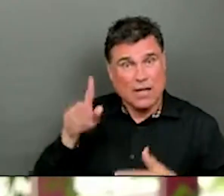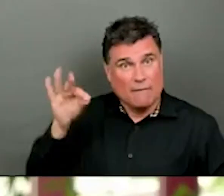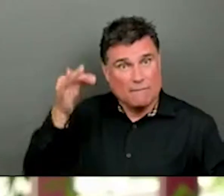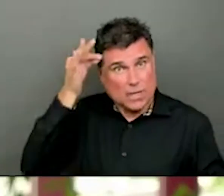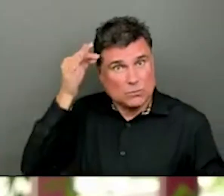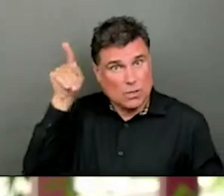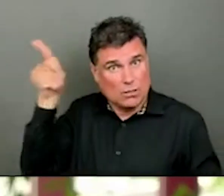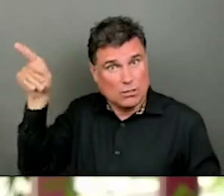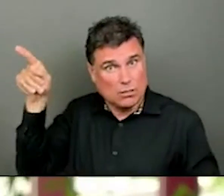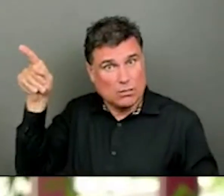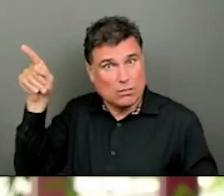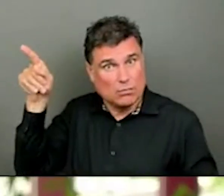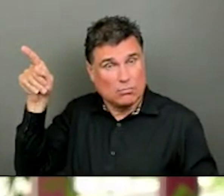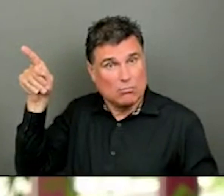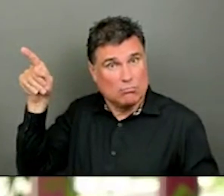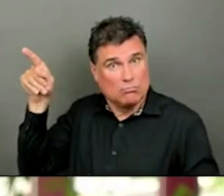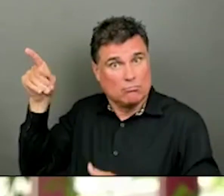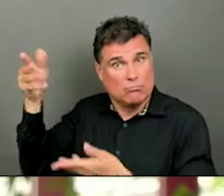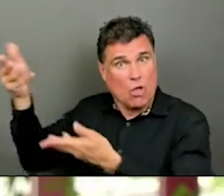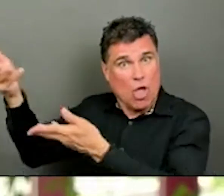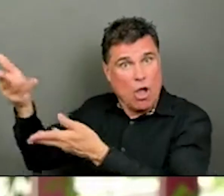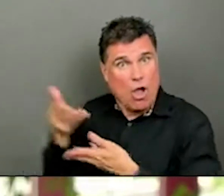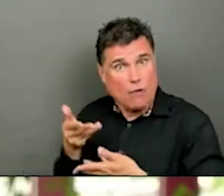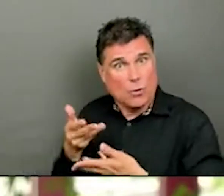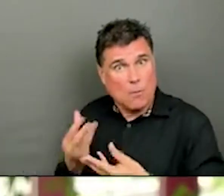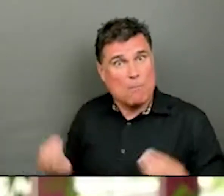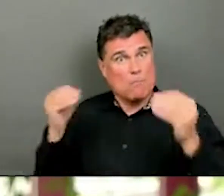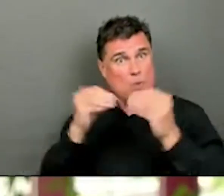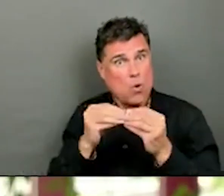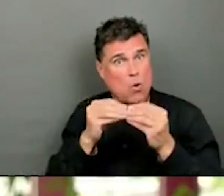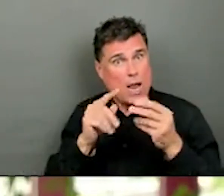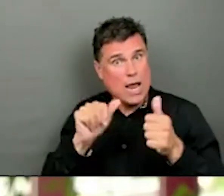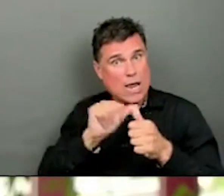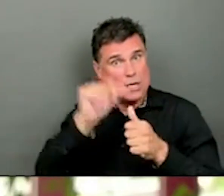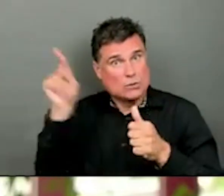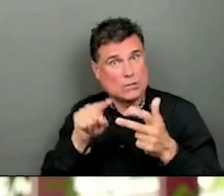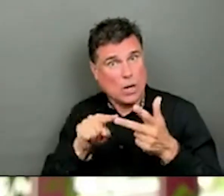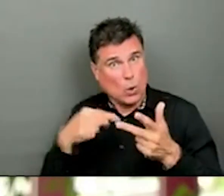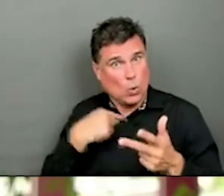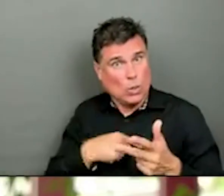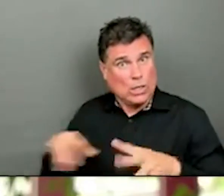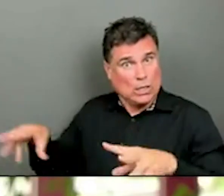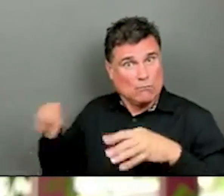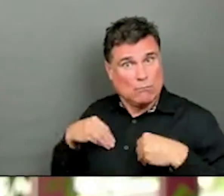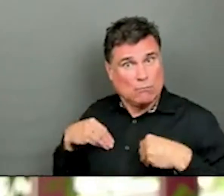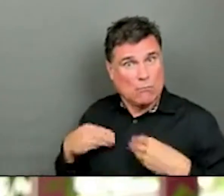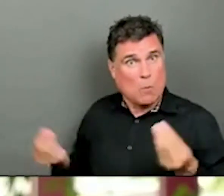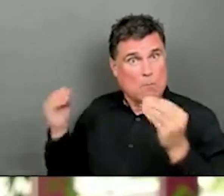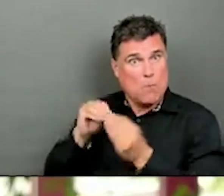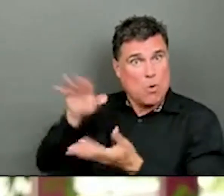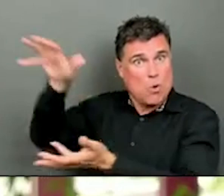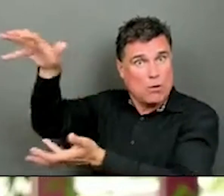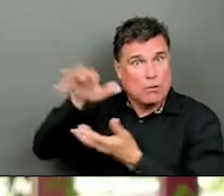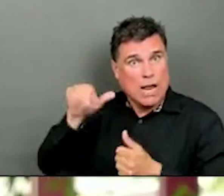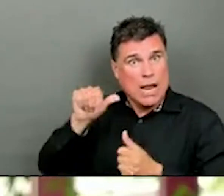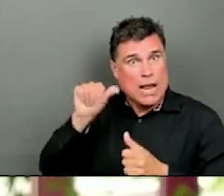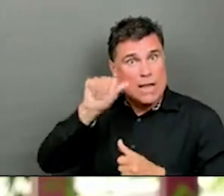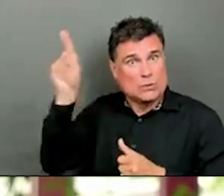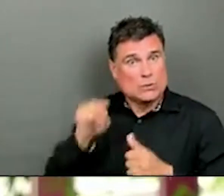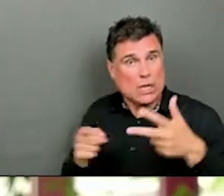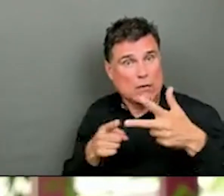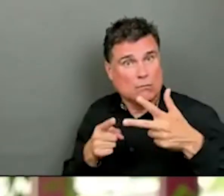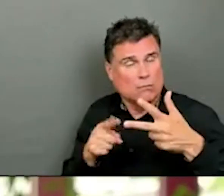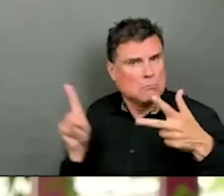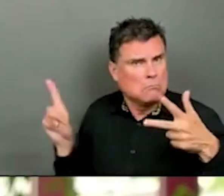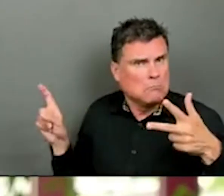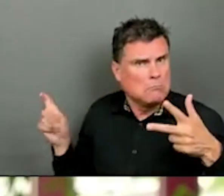BC additional AstraZeneca, and whether BC has accepted that offer of additional doses of that vaccine?